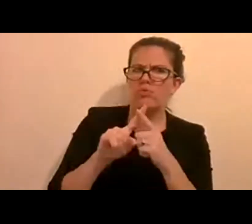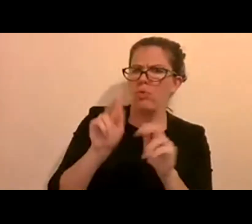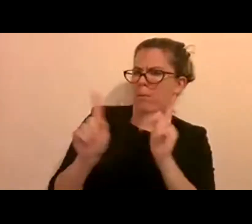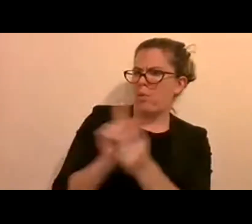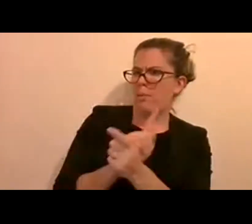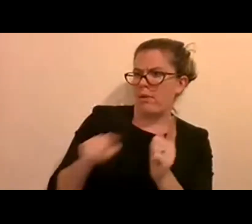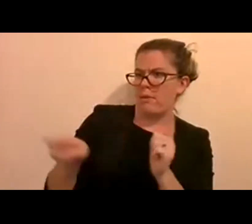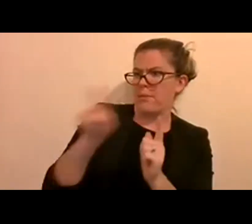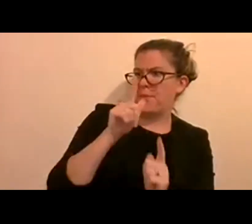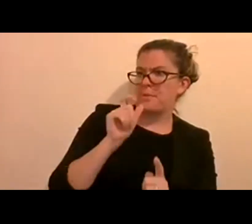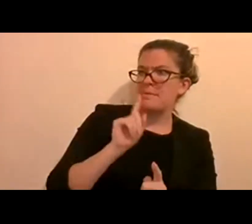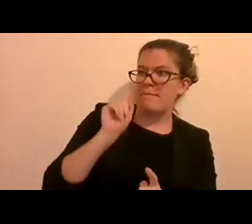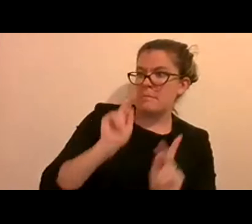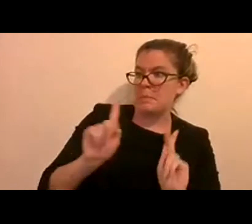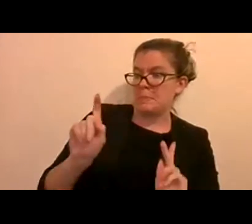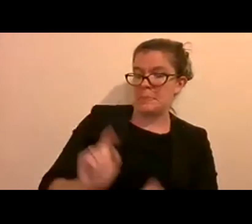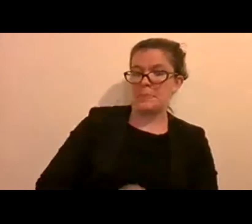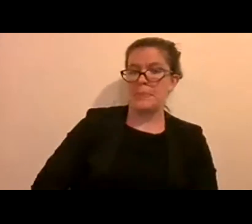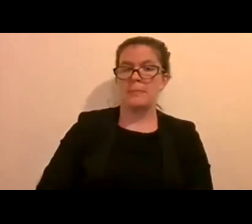deaf?